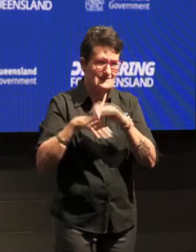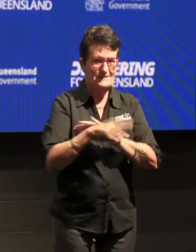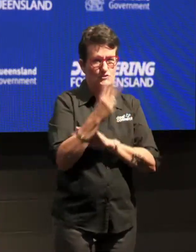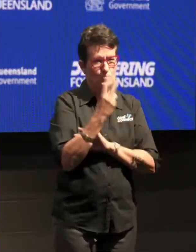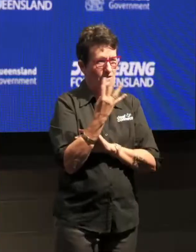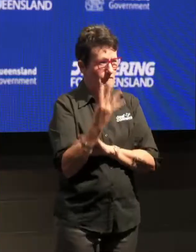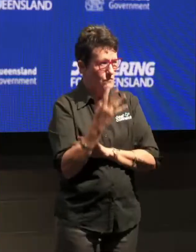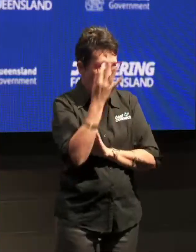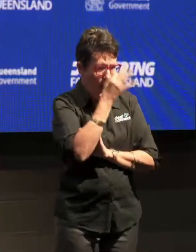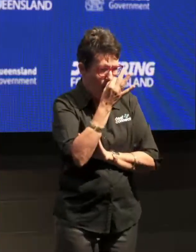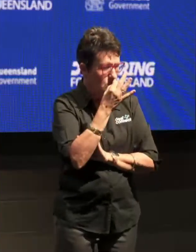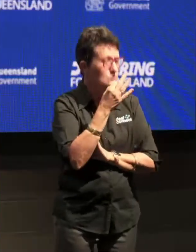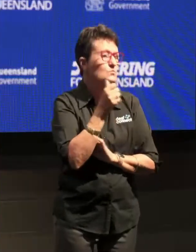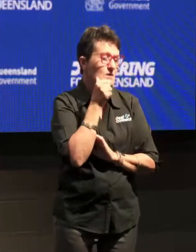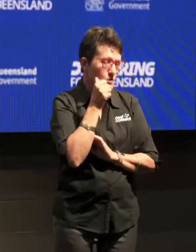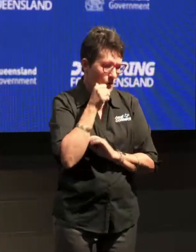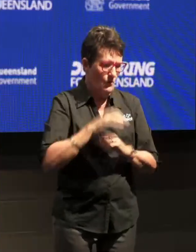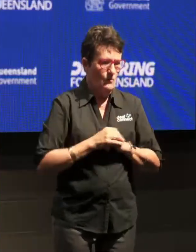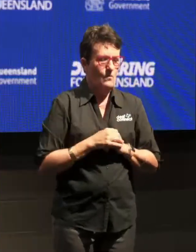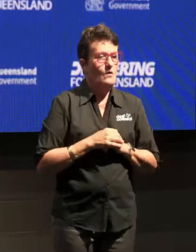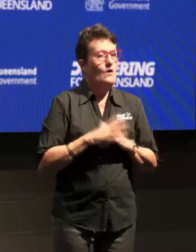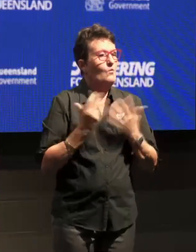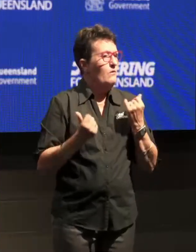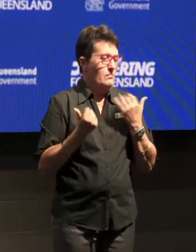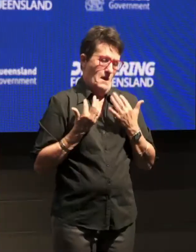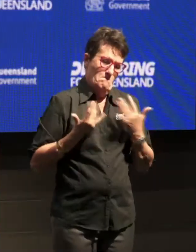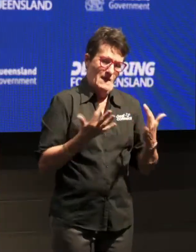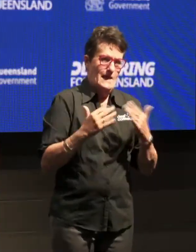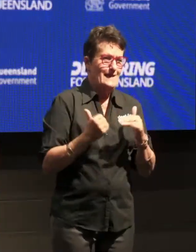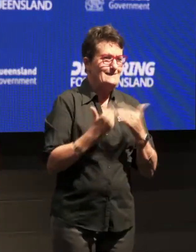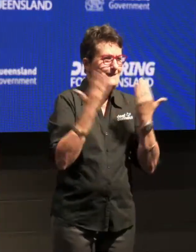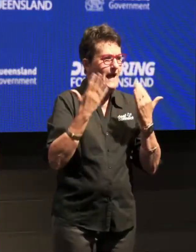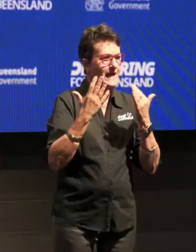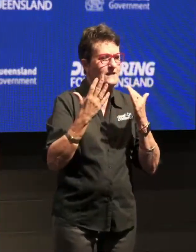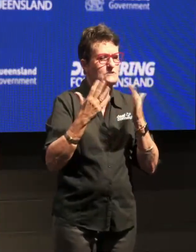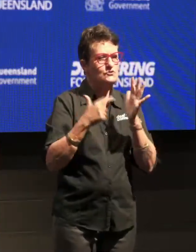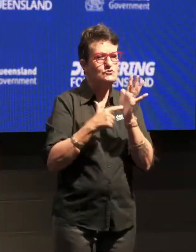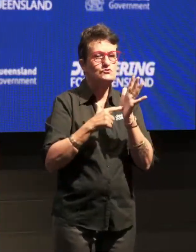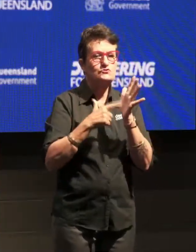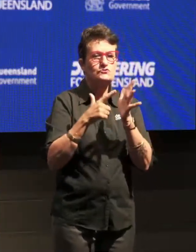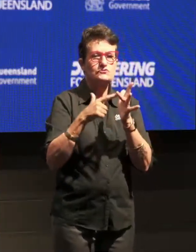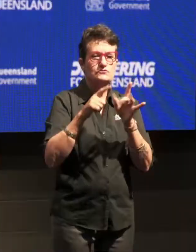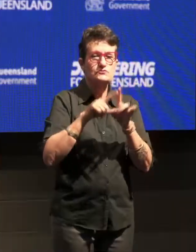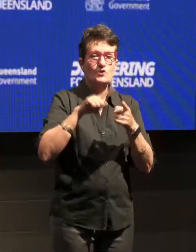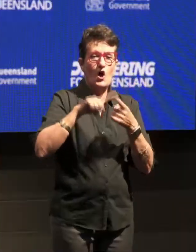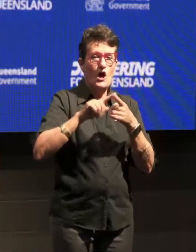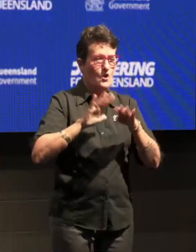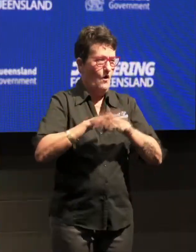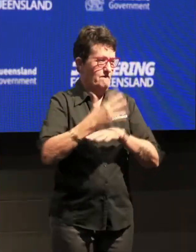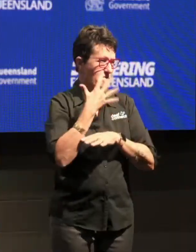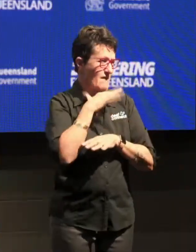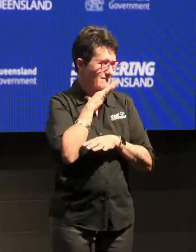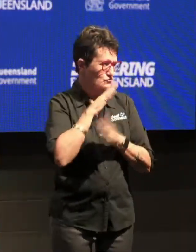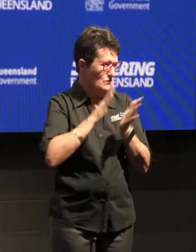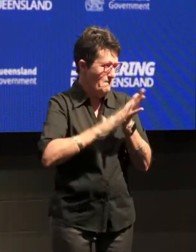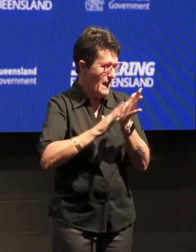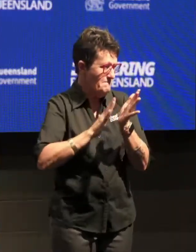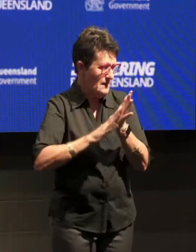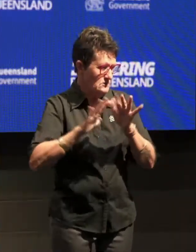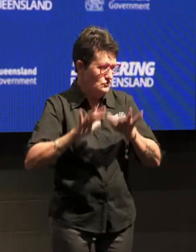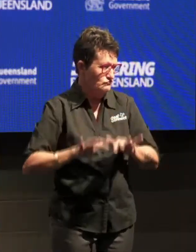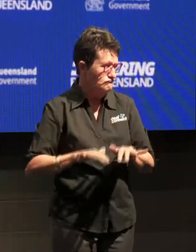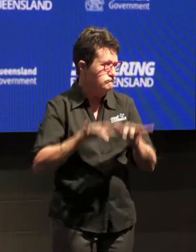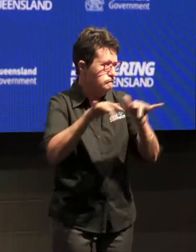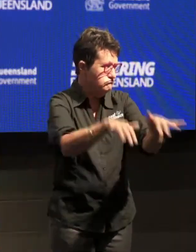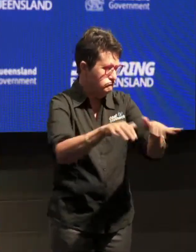hours are forecast, with the possibility of multi-day totals in excess of 500 millimetres.